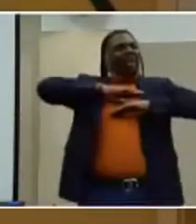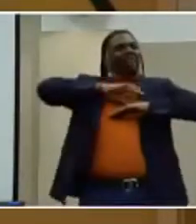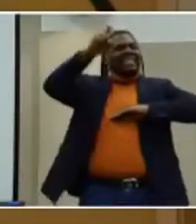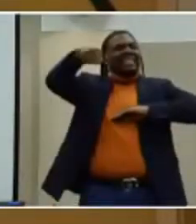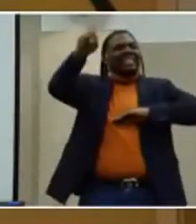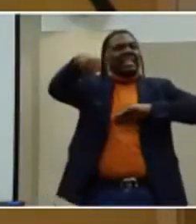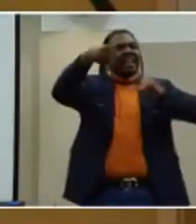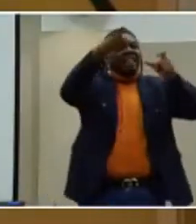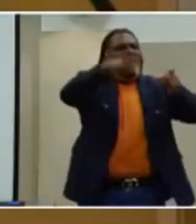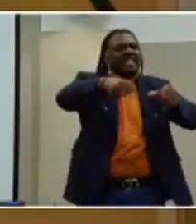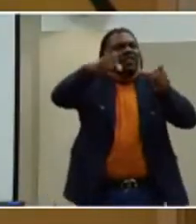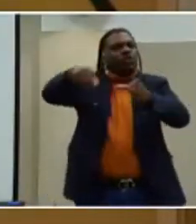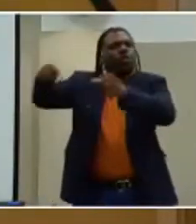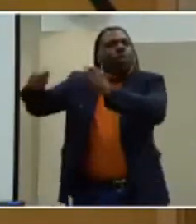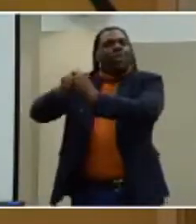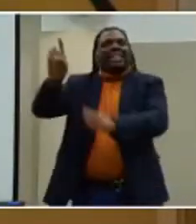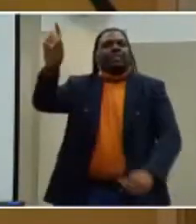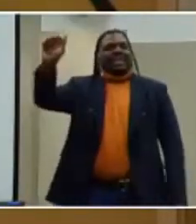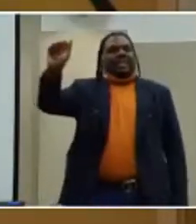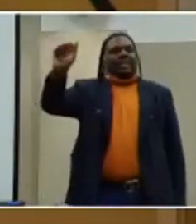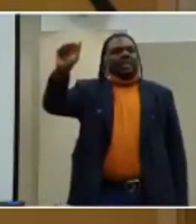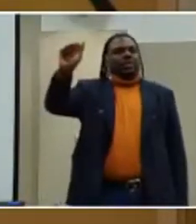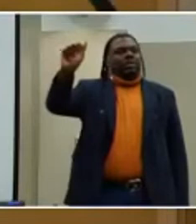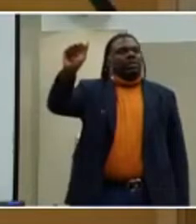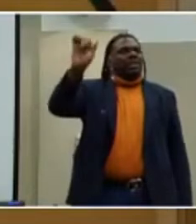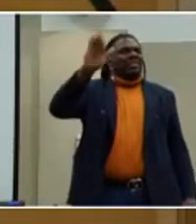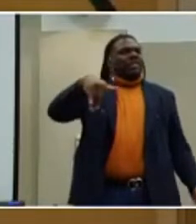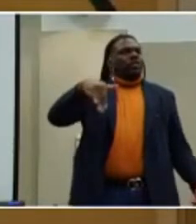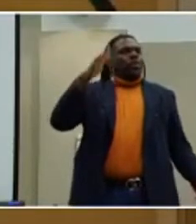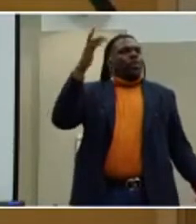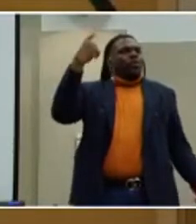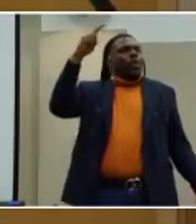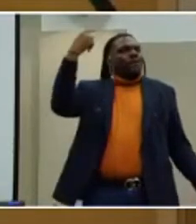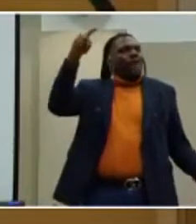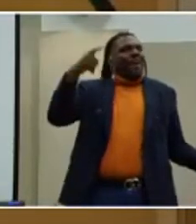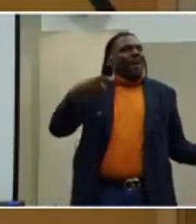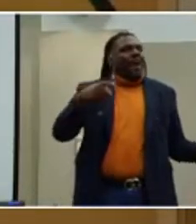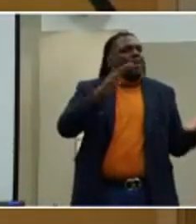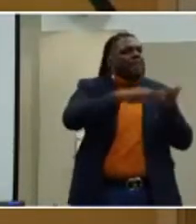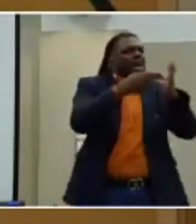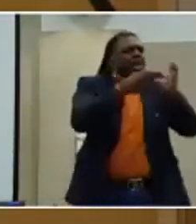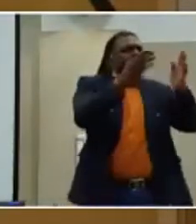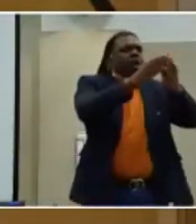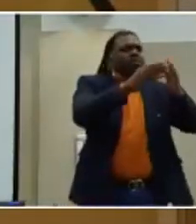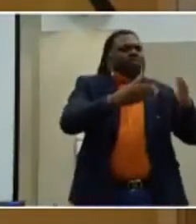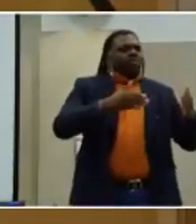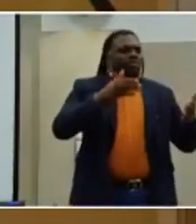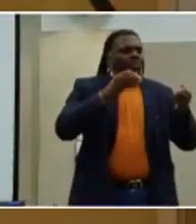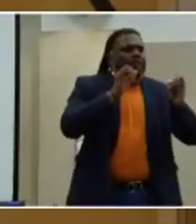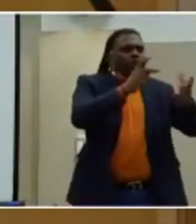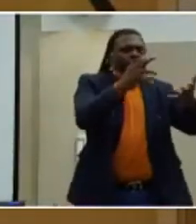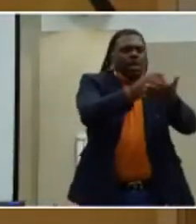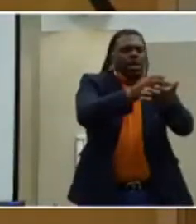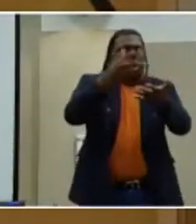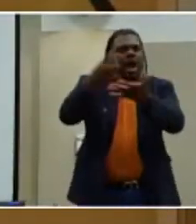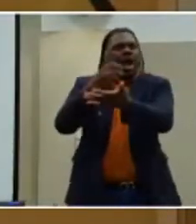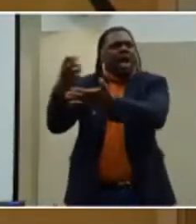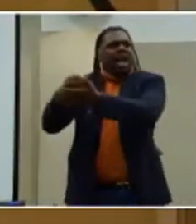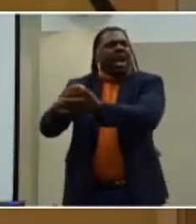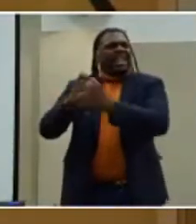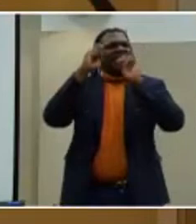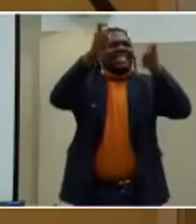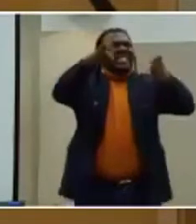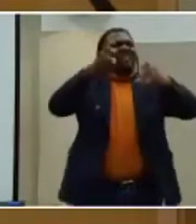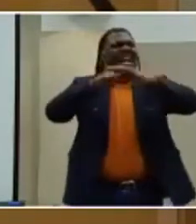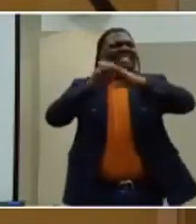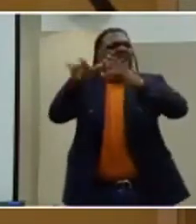of individuals with disabilities. That is really why we're here, is to open doors, provide greater access. And one of the things